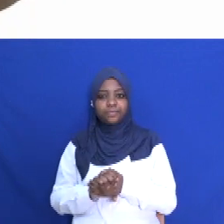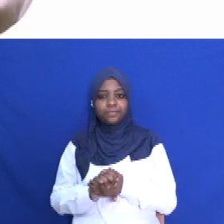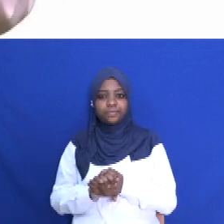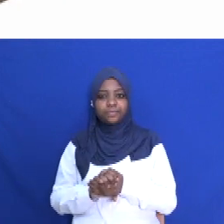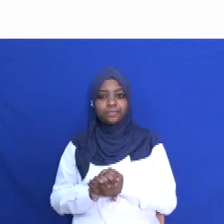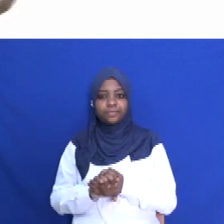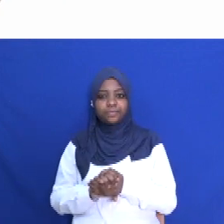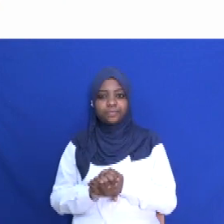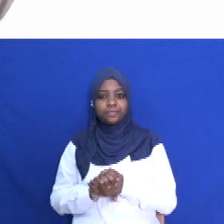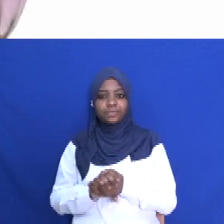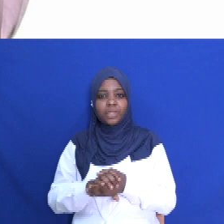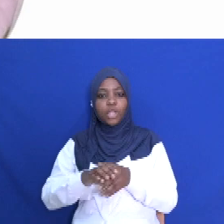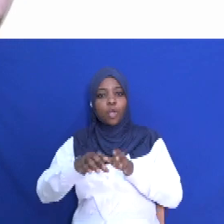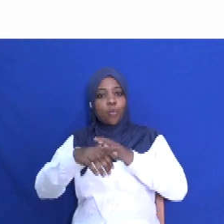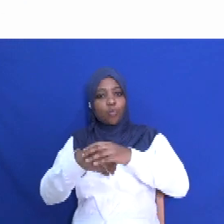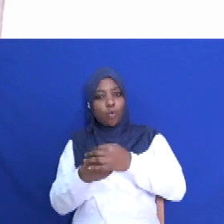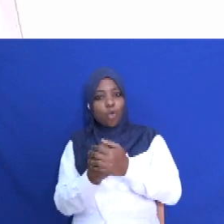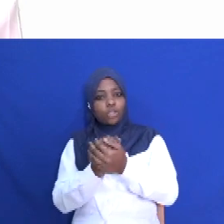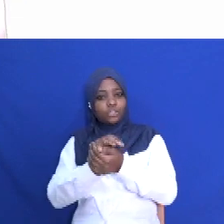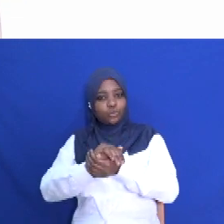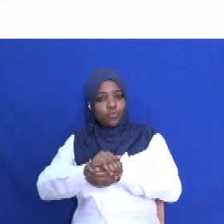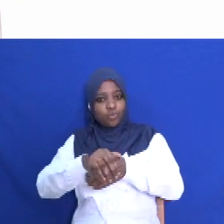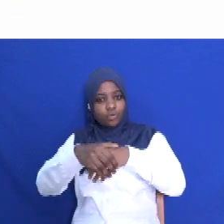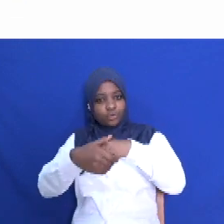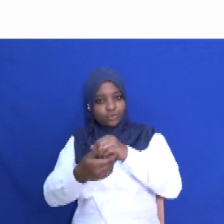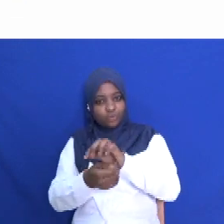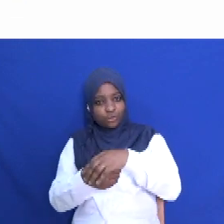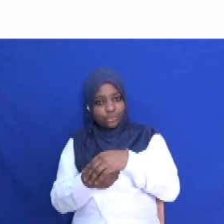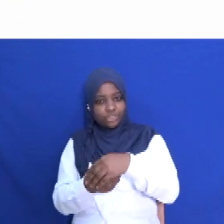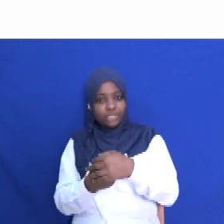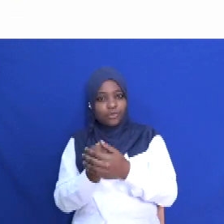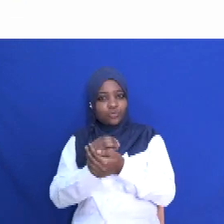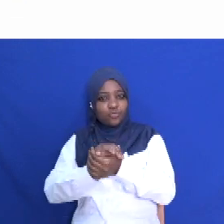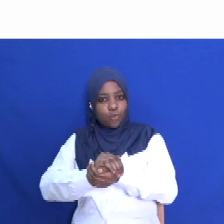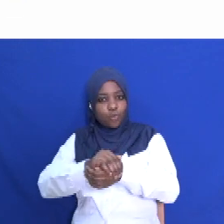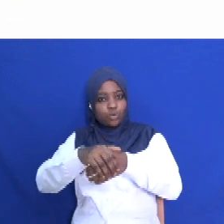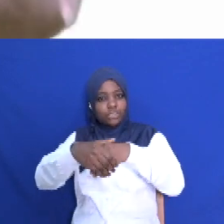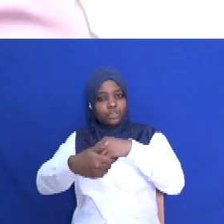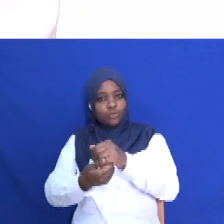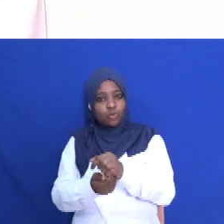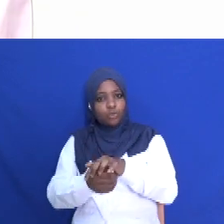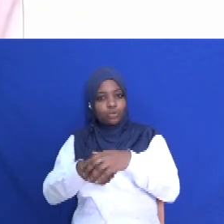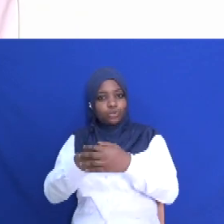wash. Wash, wash, wash. Wash with the soap.